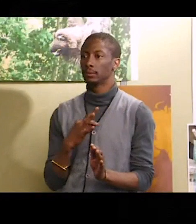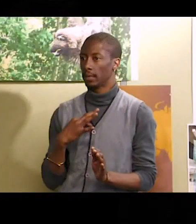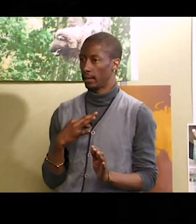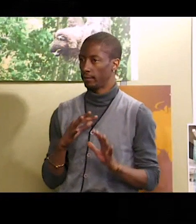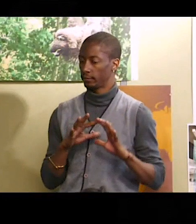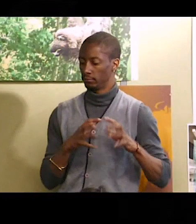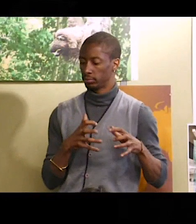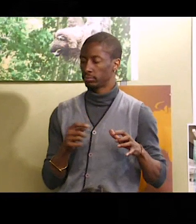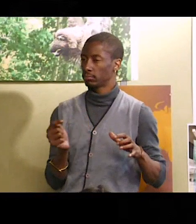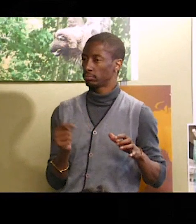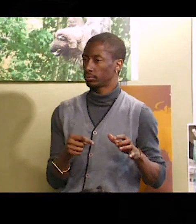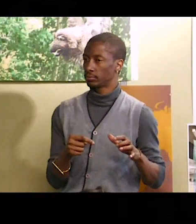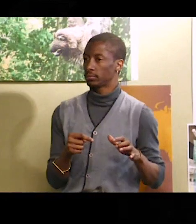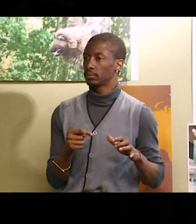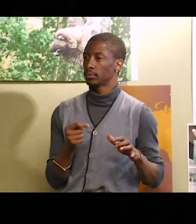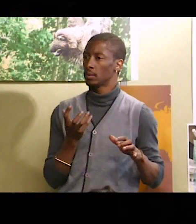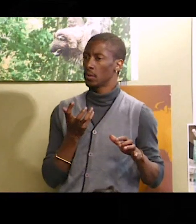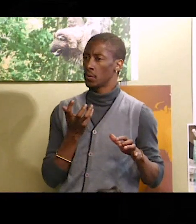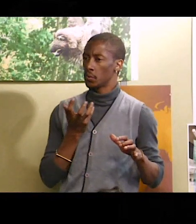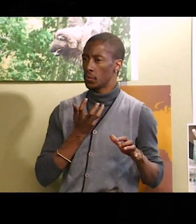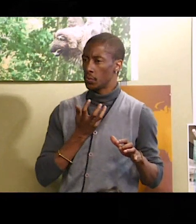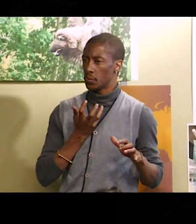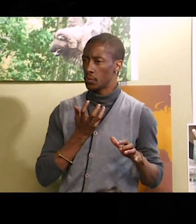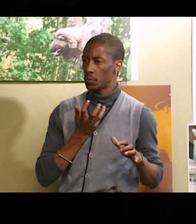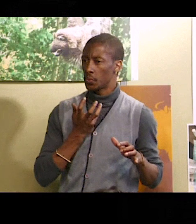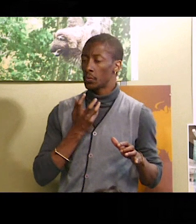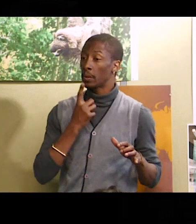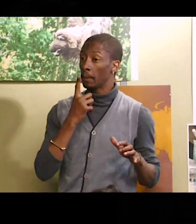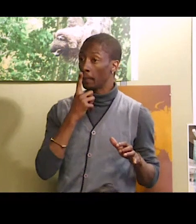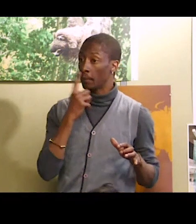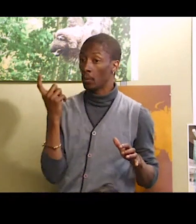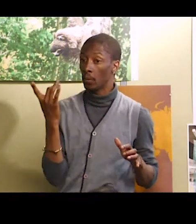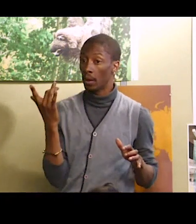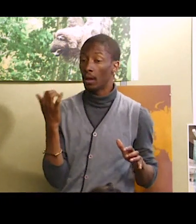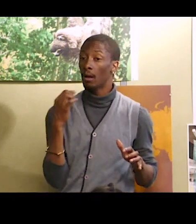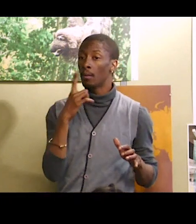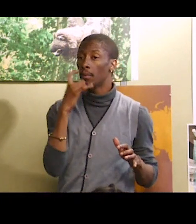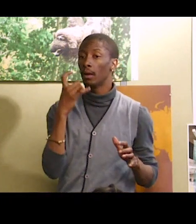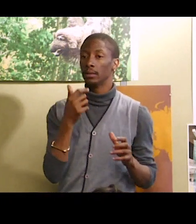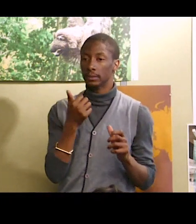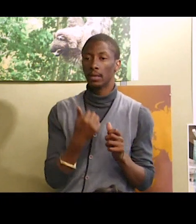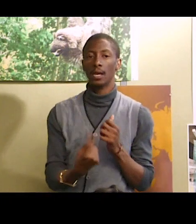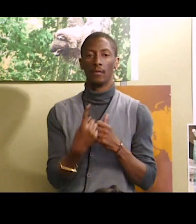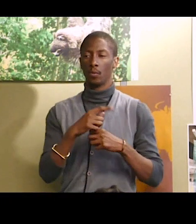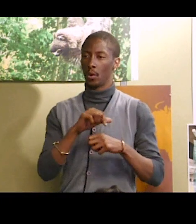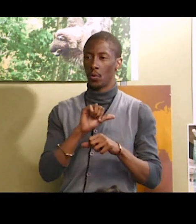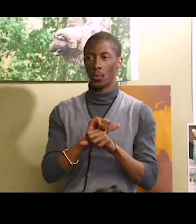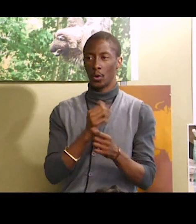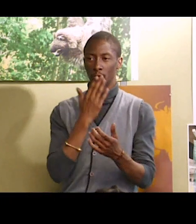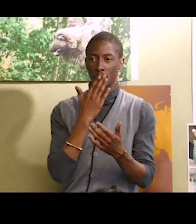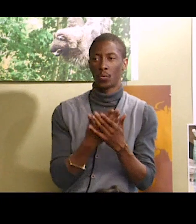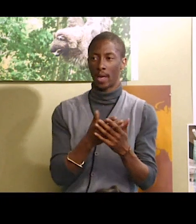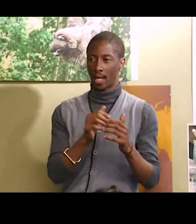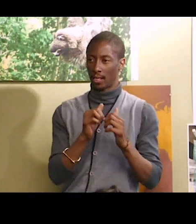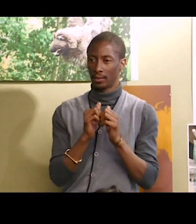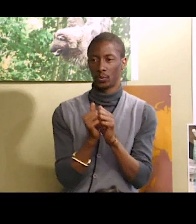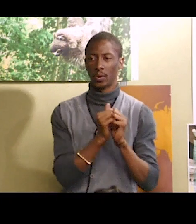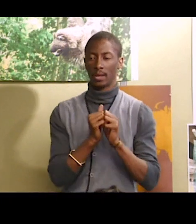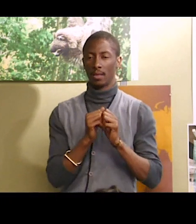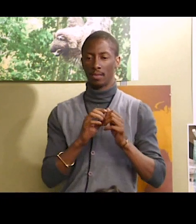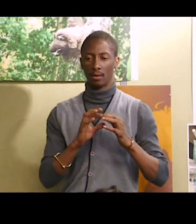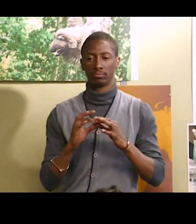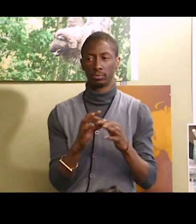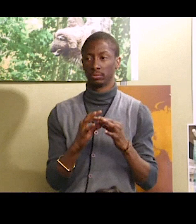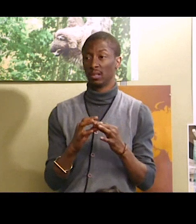know, it's remarkable because, you know, everybody works so well together. I've been working